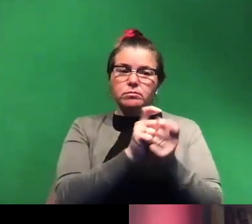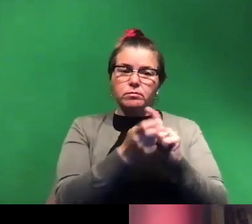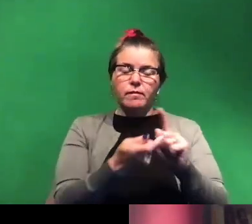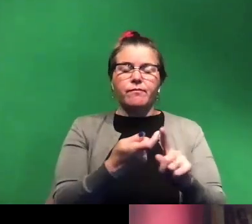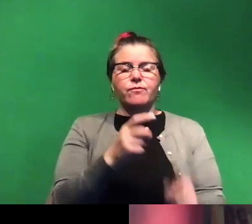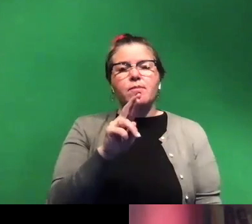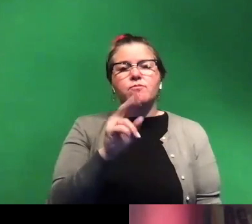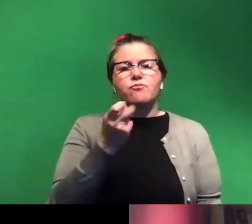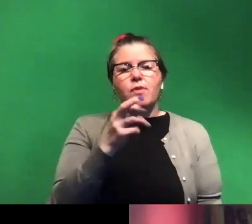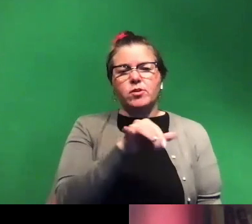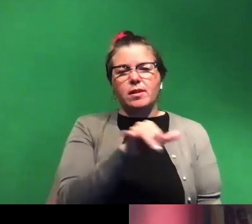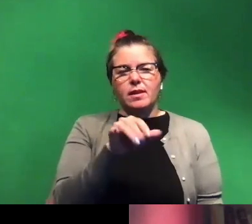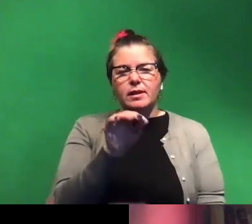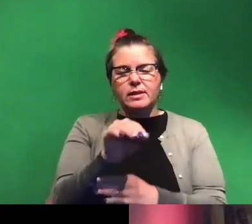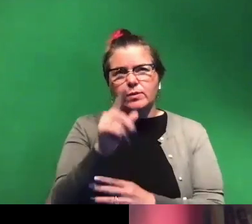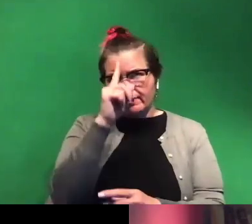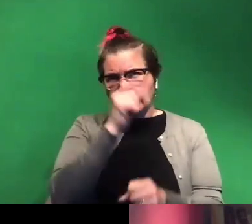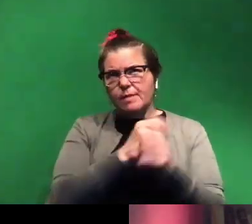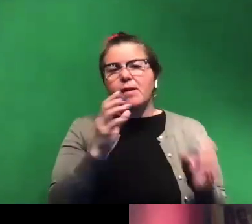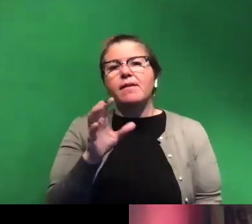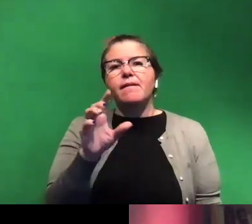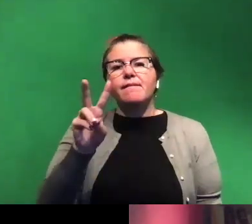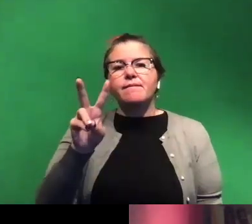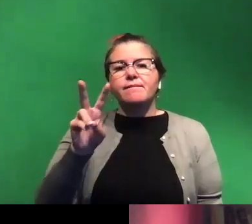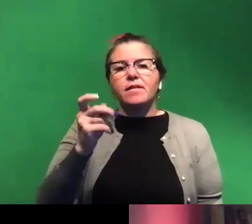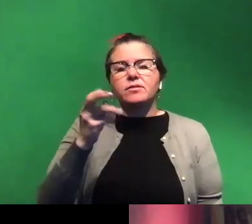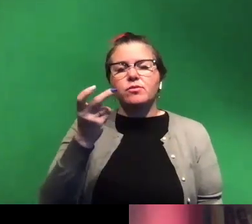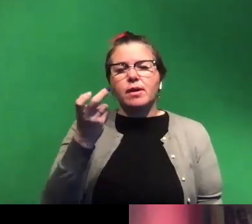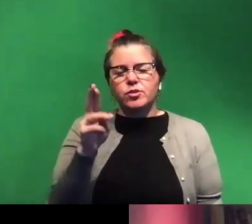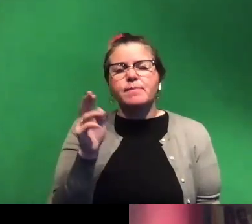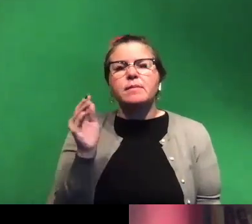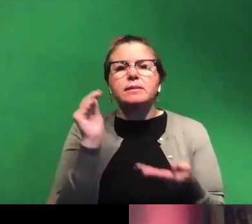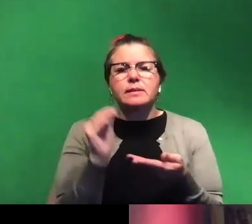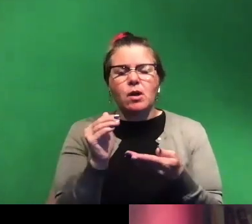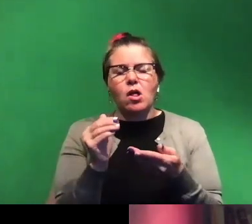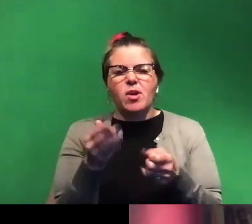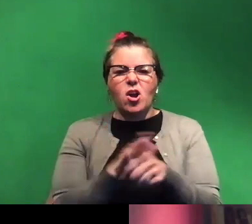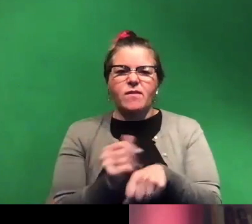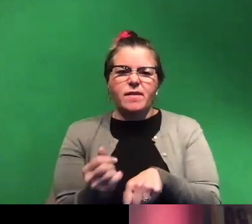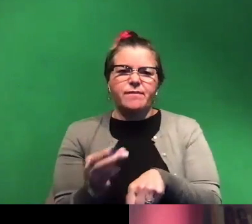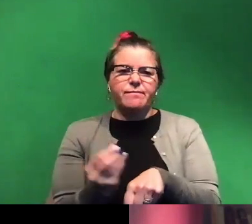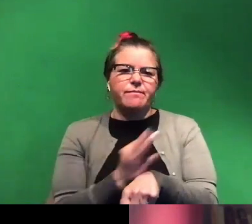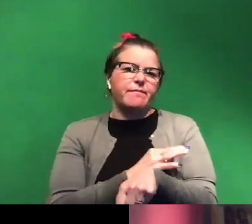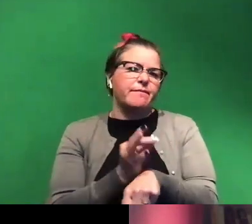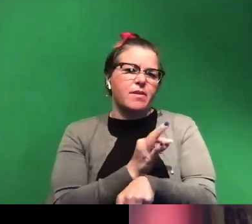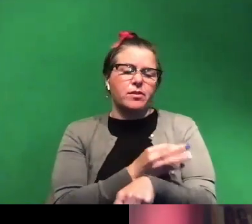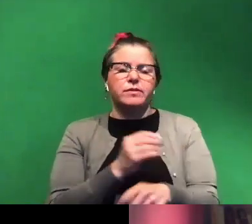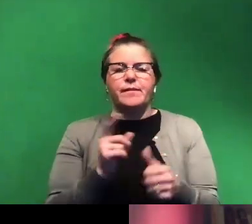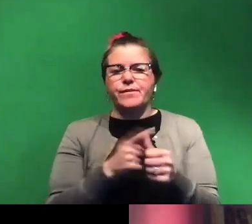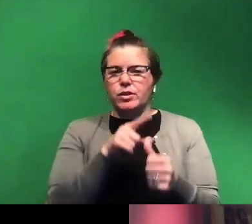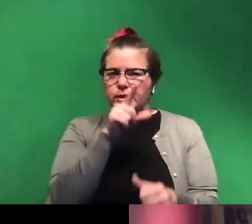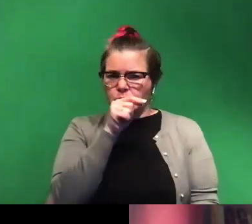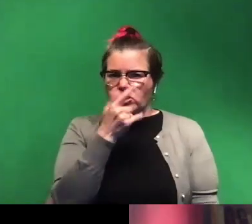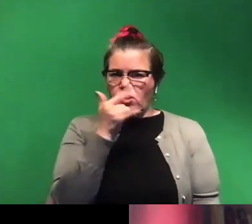raptor-like dinosaurs. If you think of something like Velociraptor, but relatively tiny and covered in feathers, that's more or less what the first birds looked